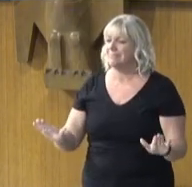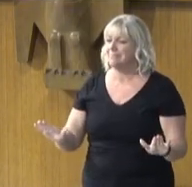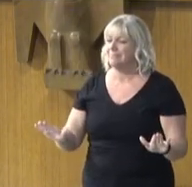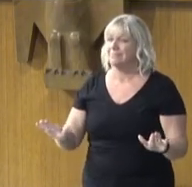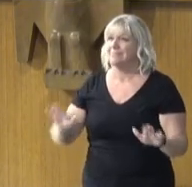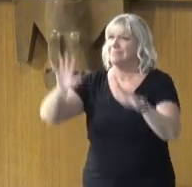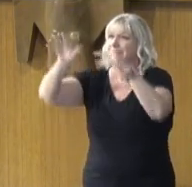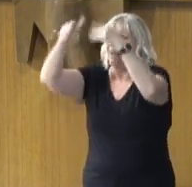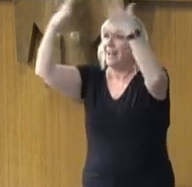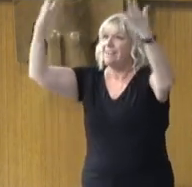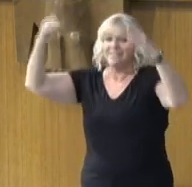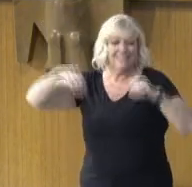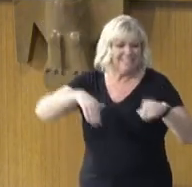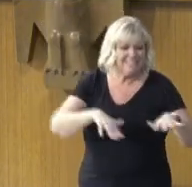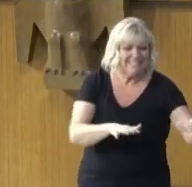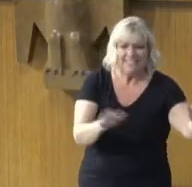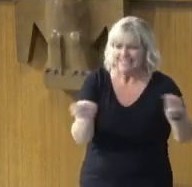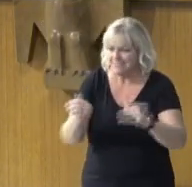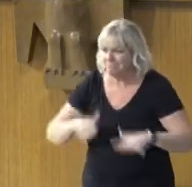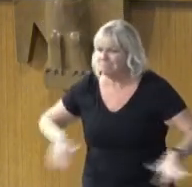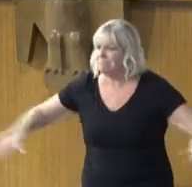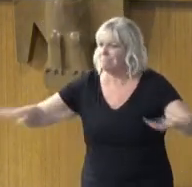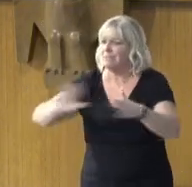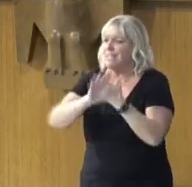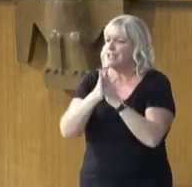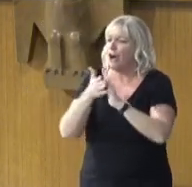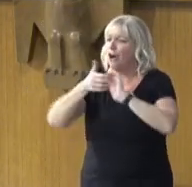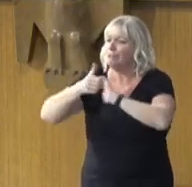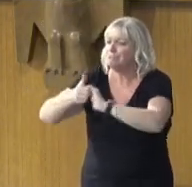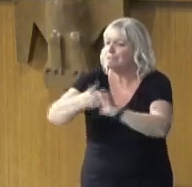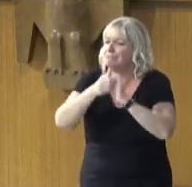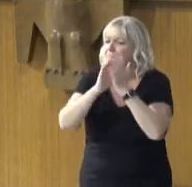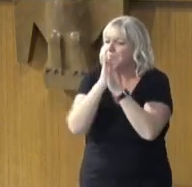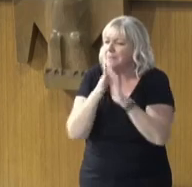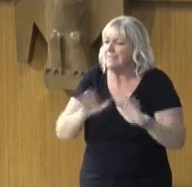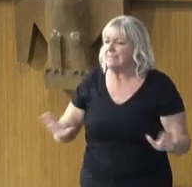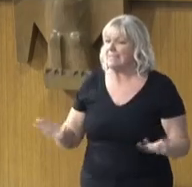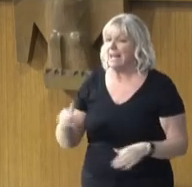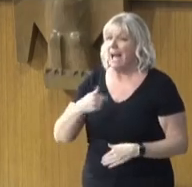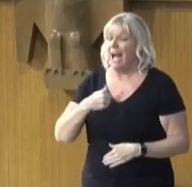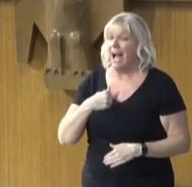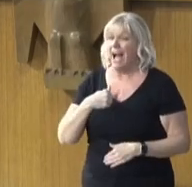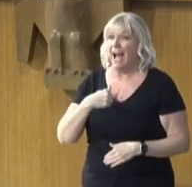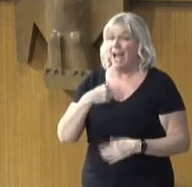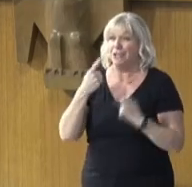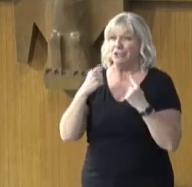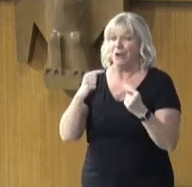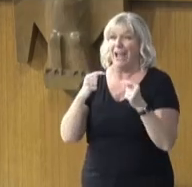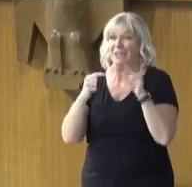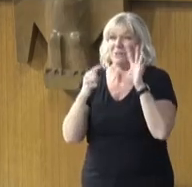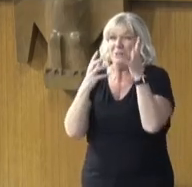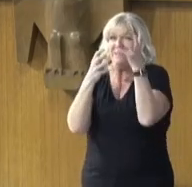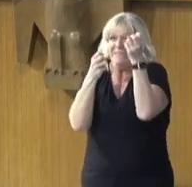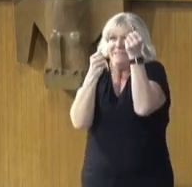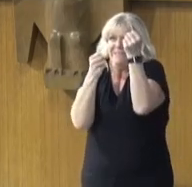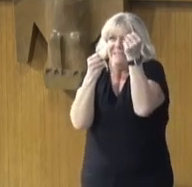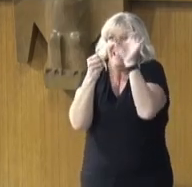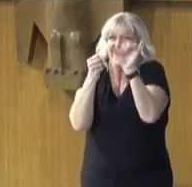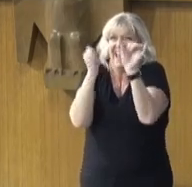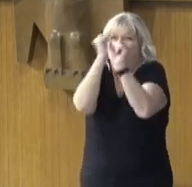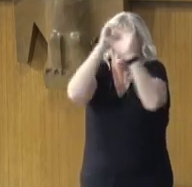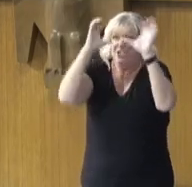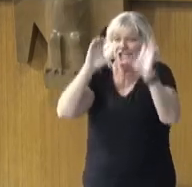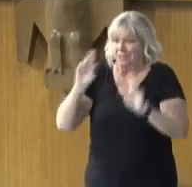to the seas. It's a vision that I cling to when it feels like we U.S. citizens cannot figure out